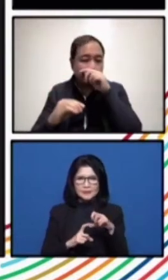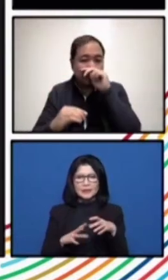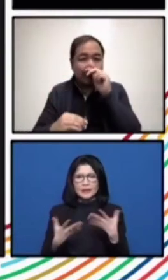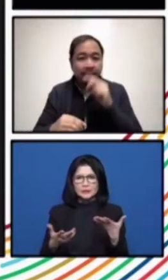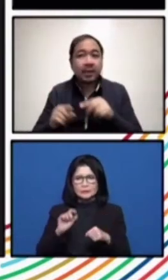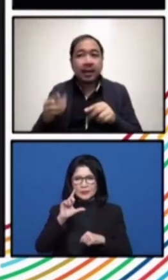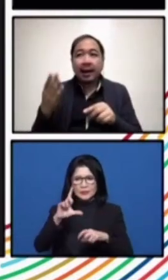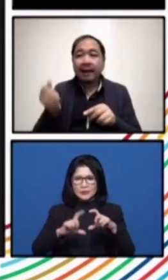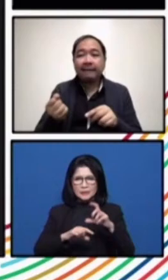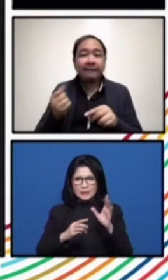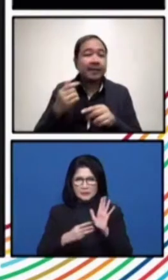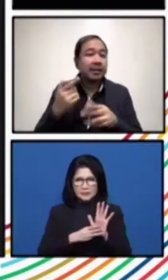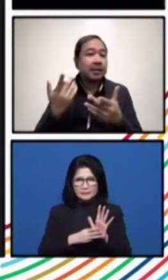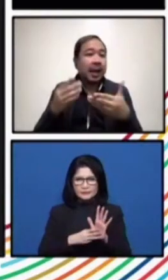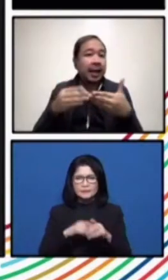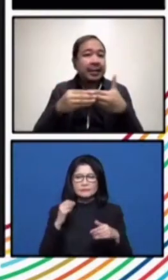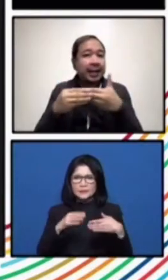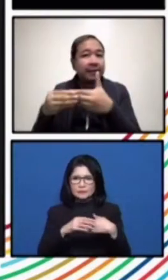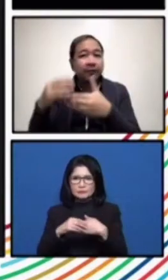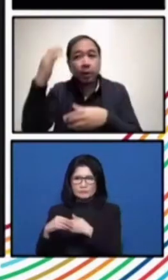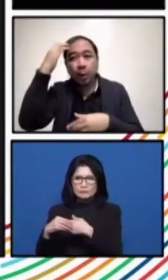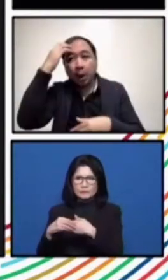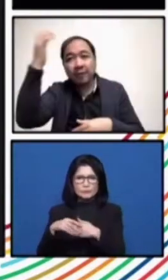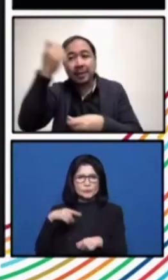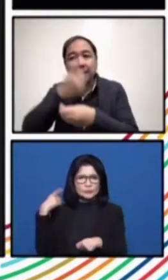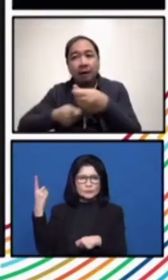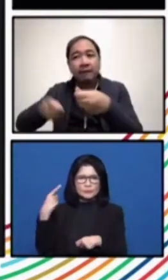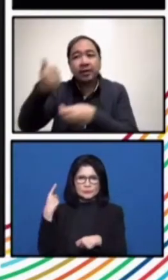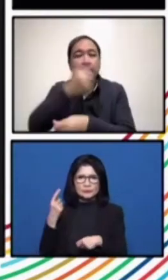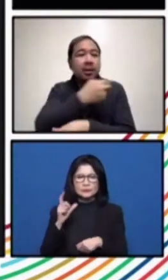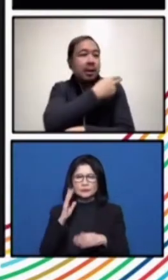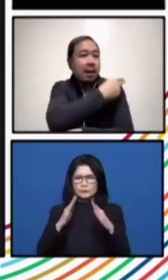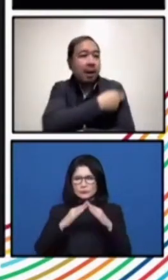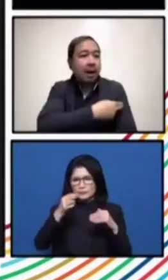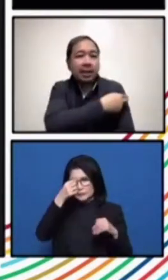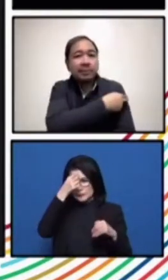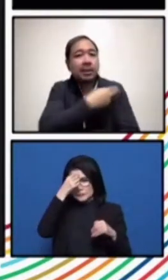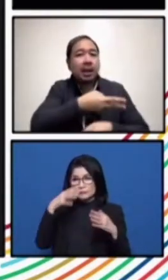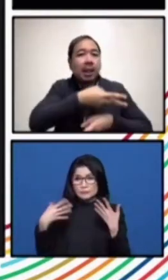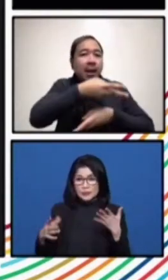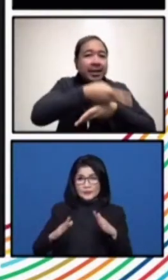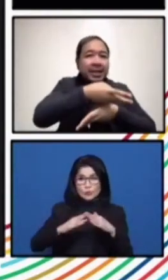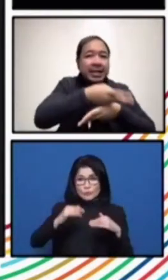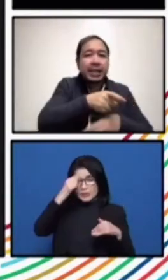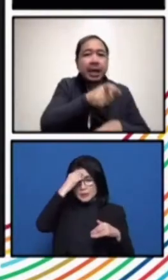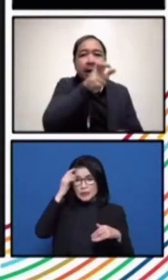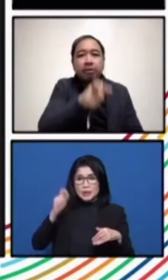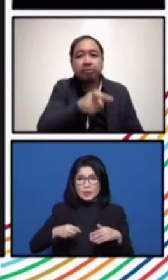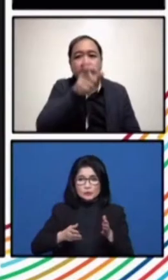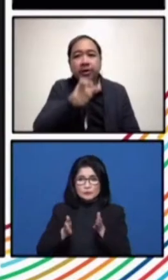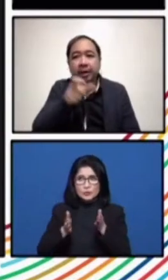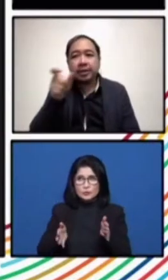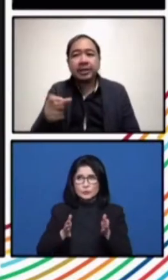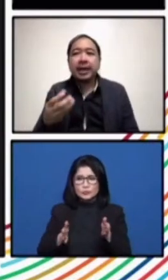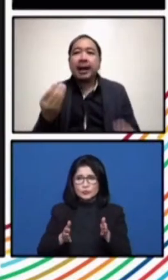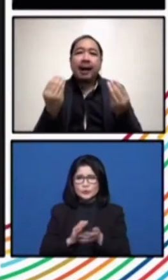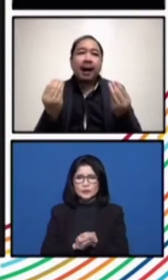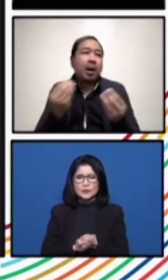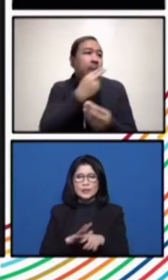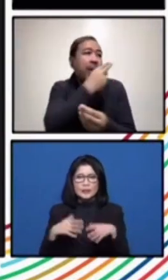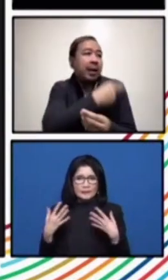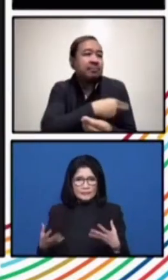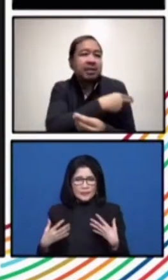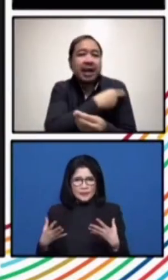officials for the carers for hospitals how the hospitals should be handling uh people who disagree there were so many issues